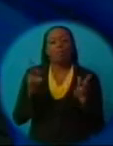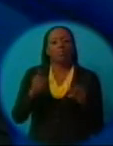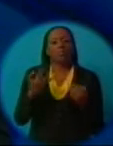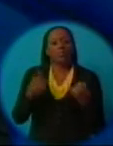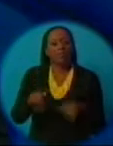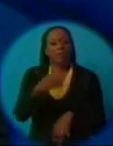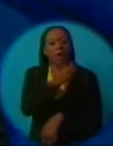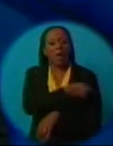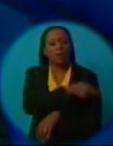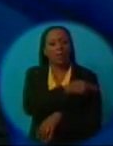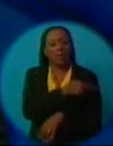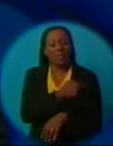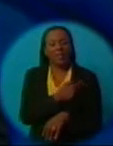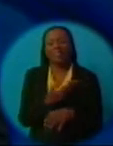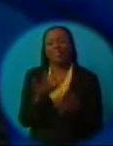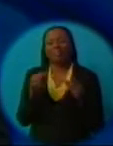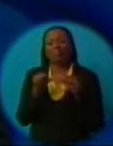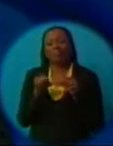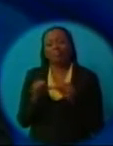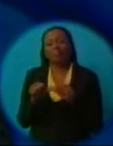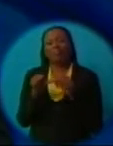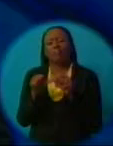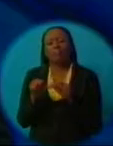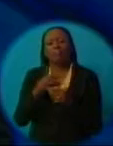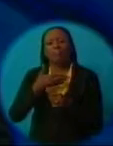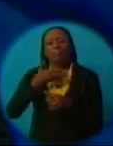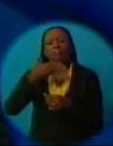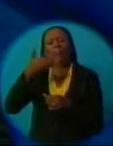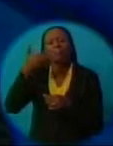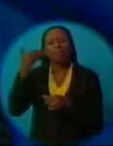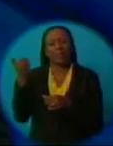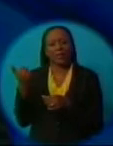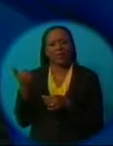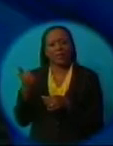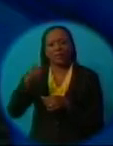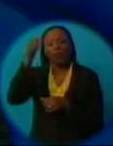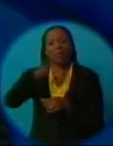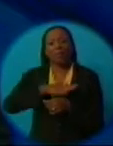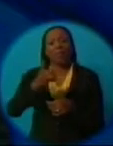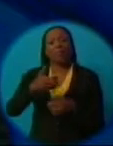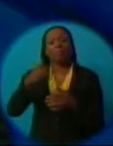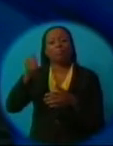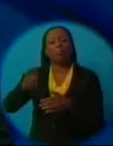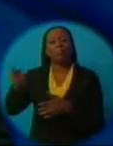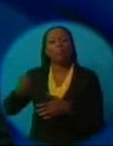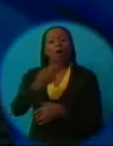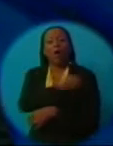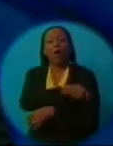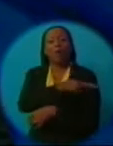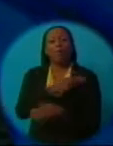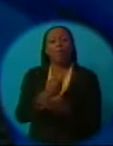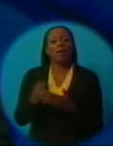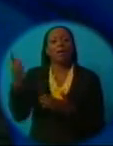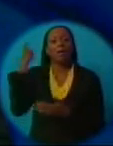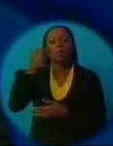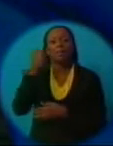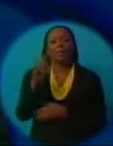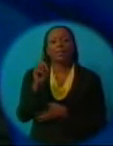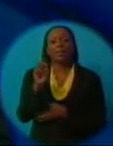Clark is continuing his steady recovery. Clark was hospitalized last week after contracting hemorrhagic dengue